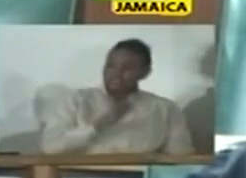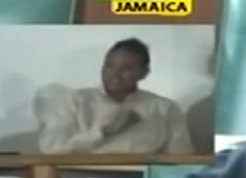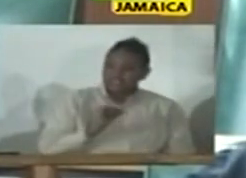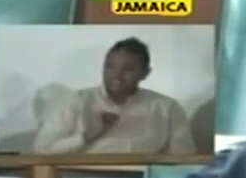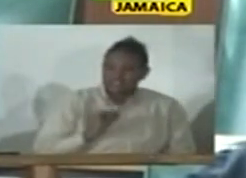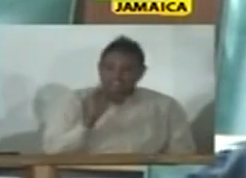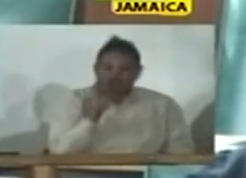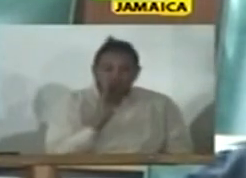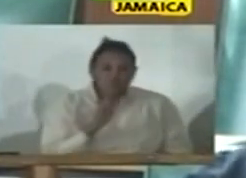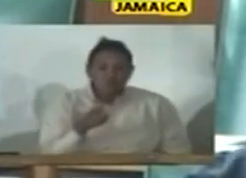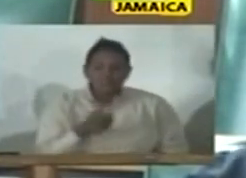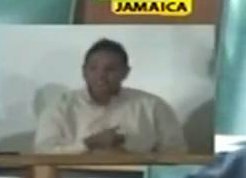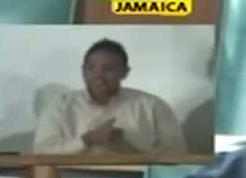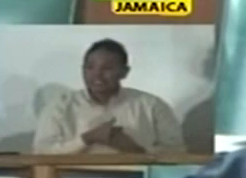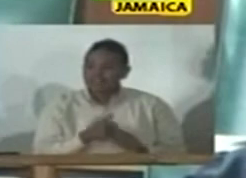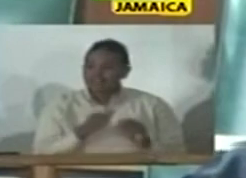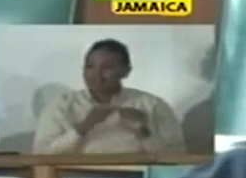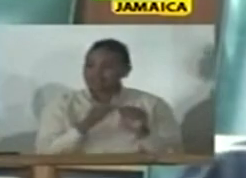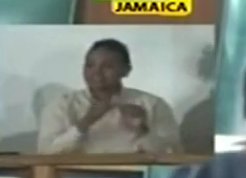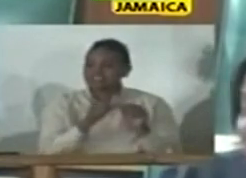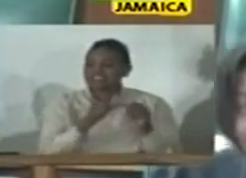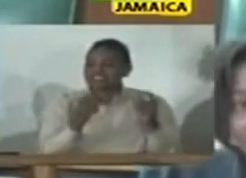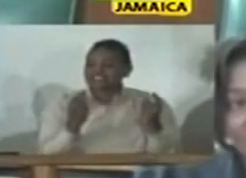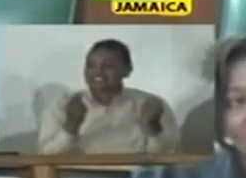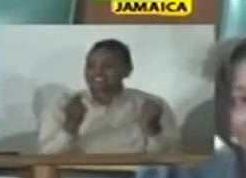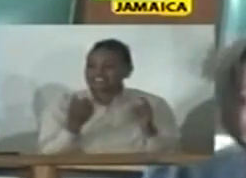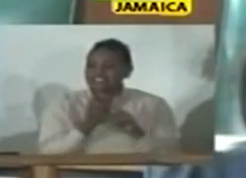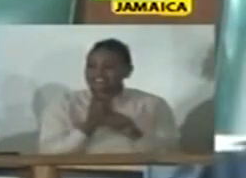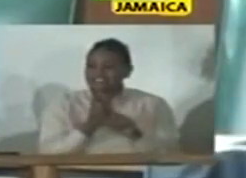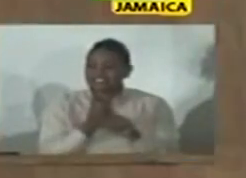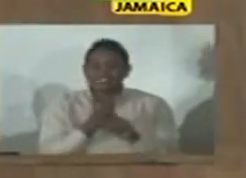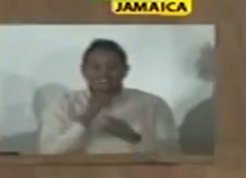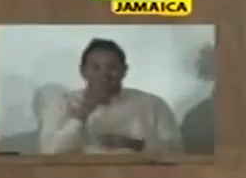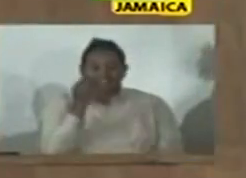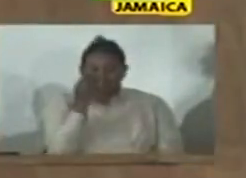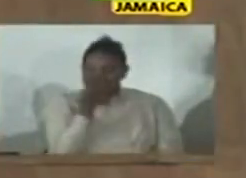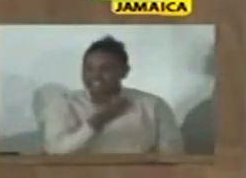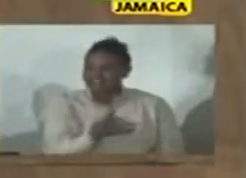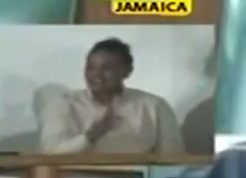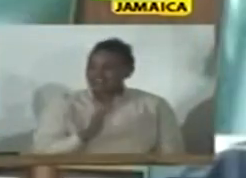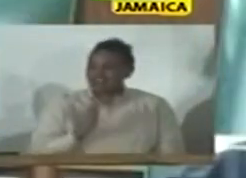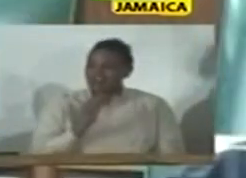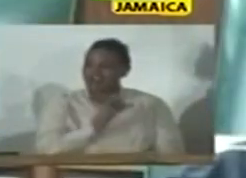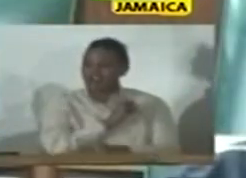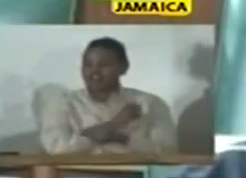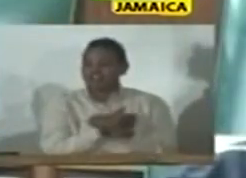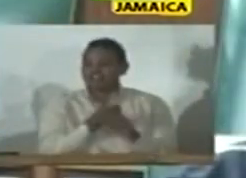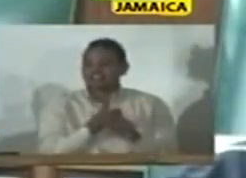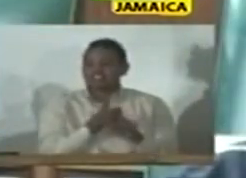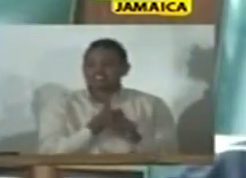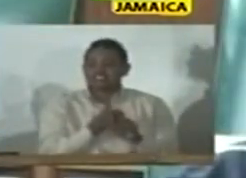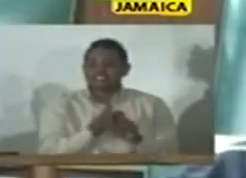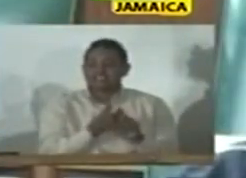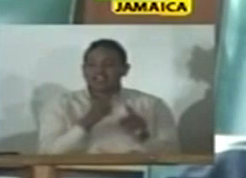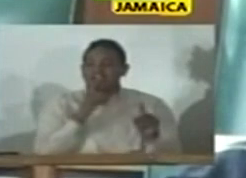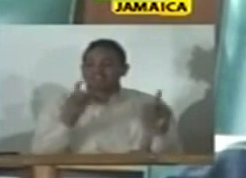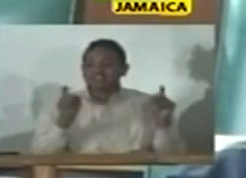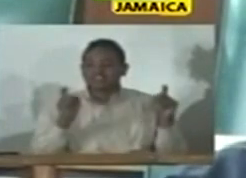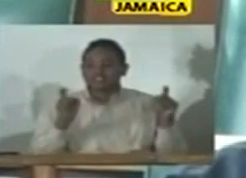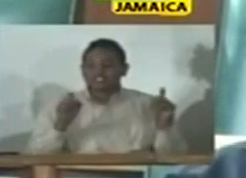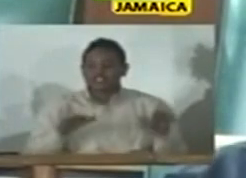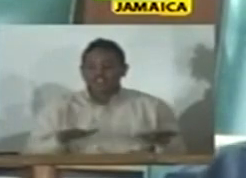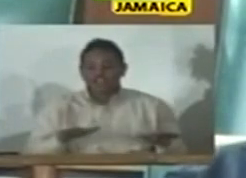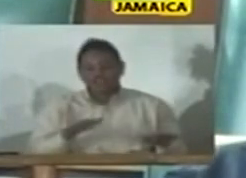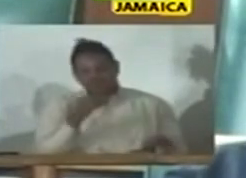Brown persists in doing is in disregarding the authority of the chair